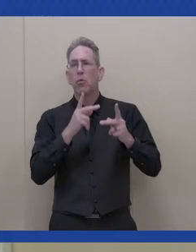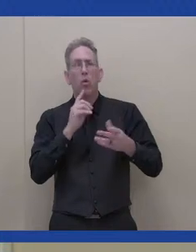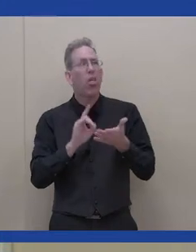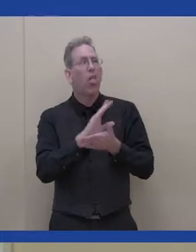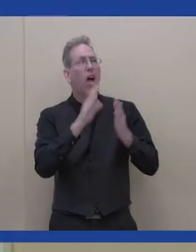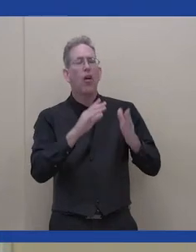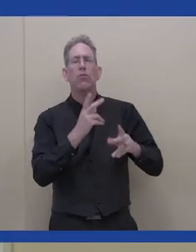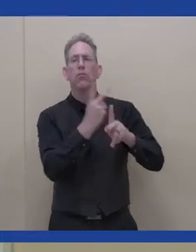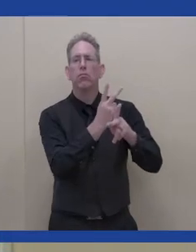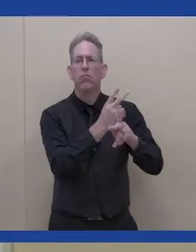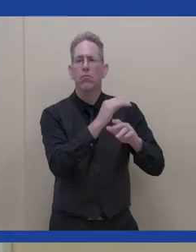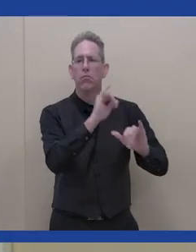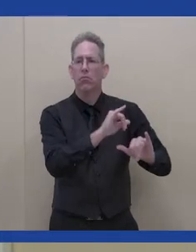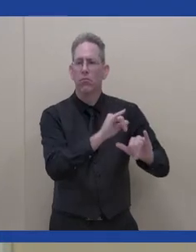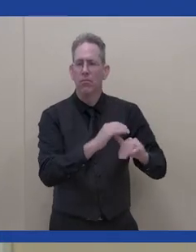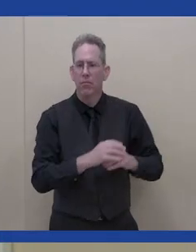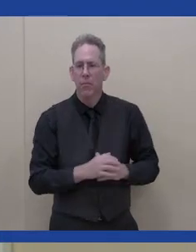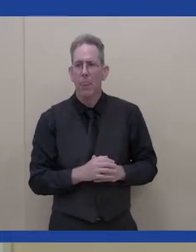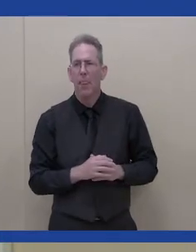with substance use disorder.